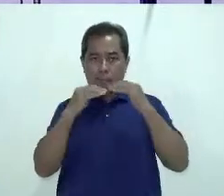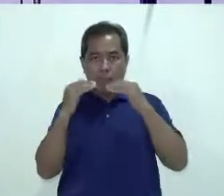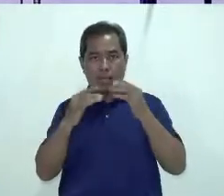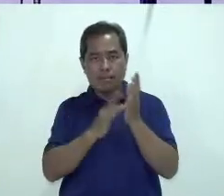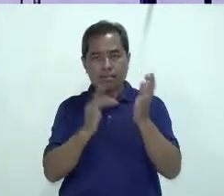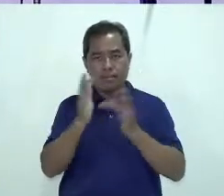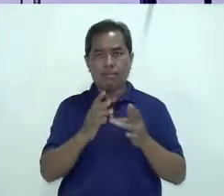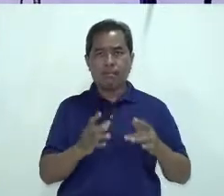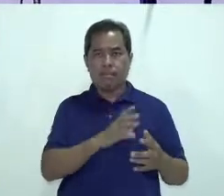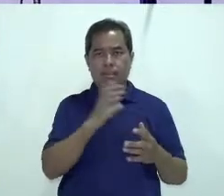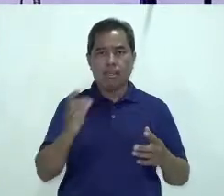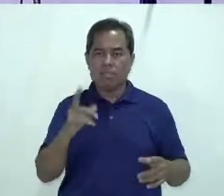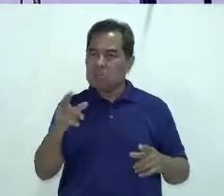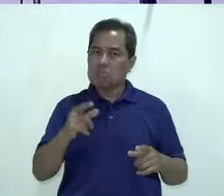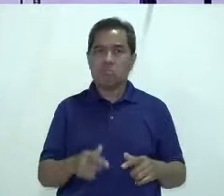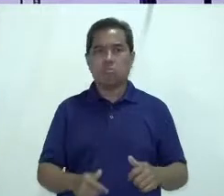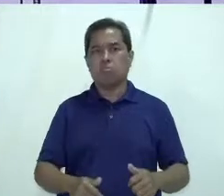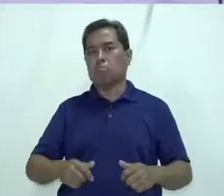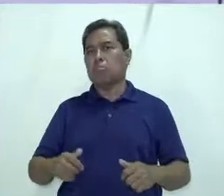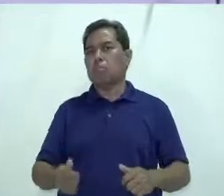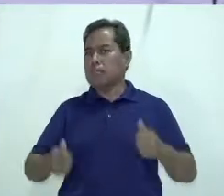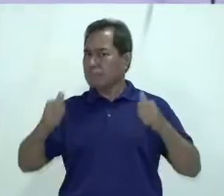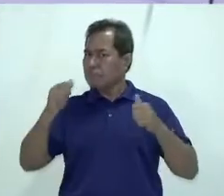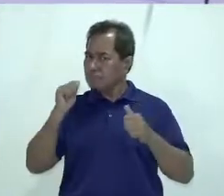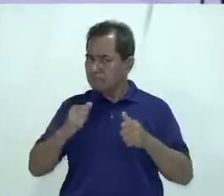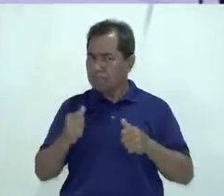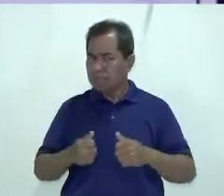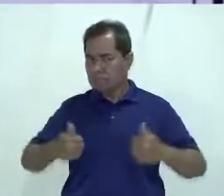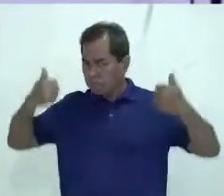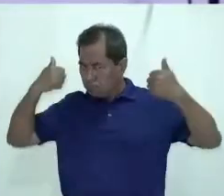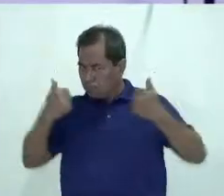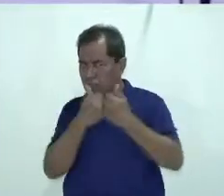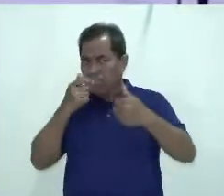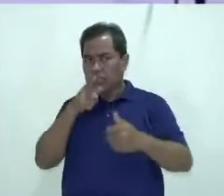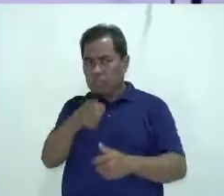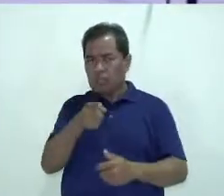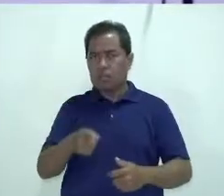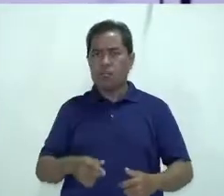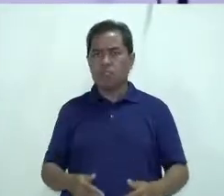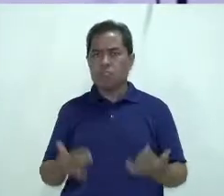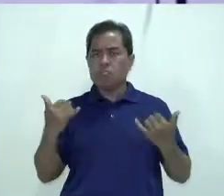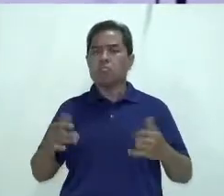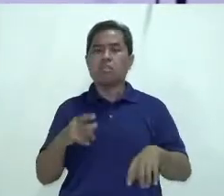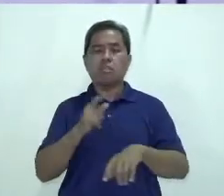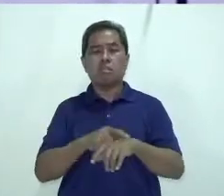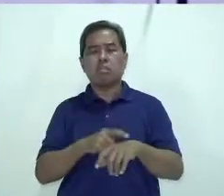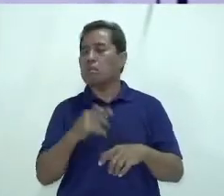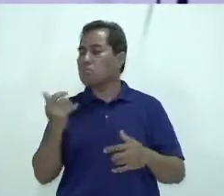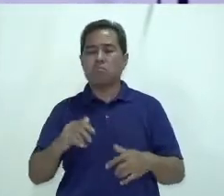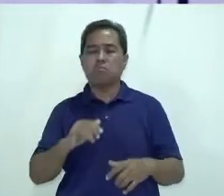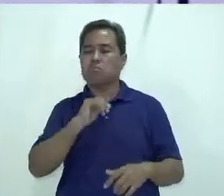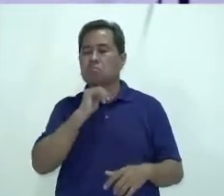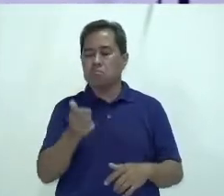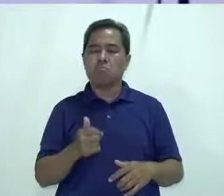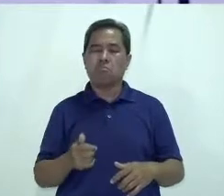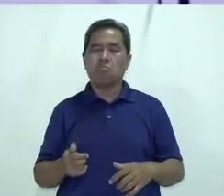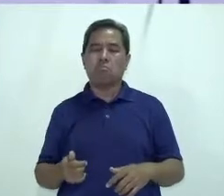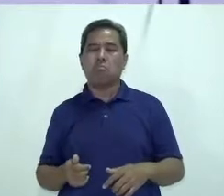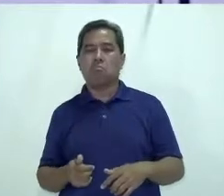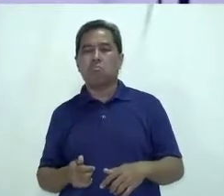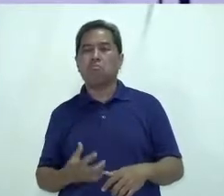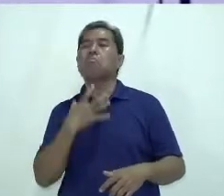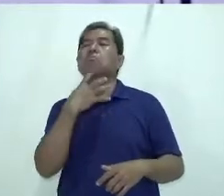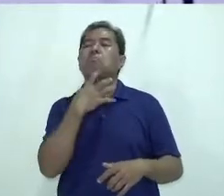who were attempting to throw them in jail, maybe even start a fight against them. This time we don't see that. They didn't argue at